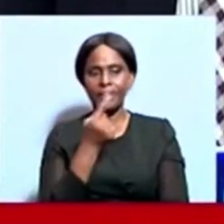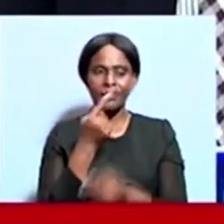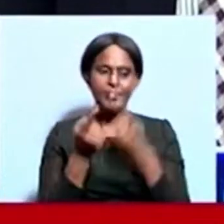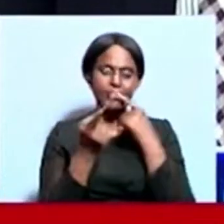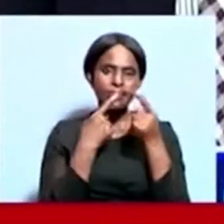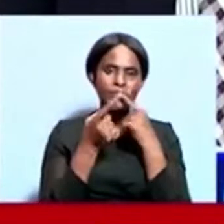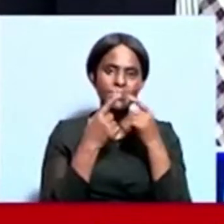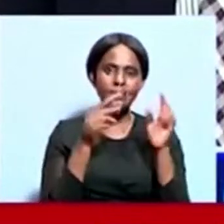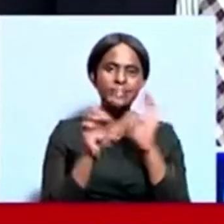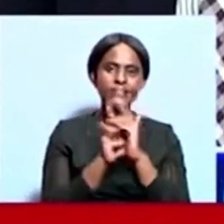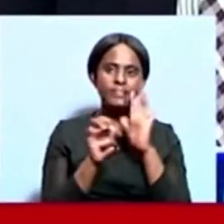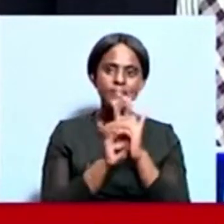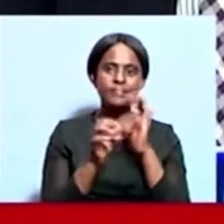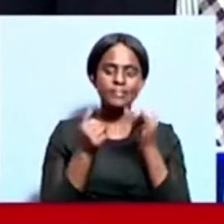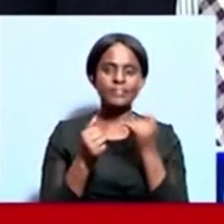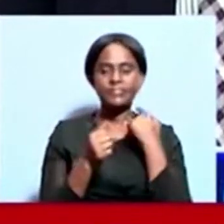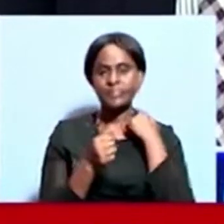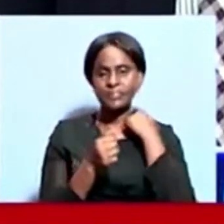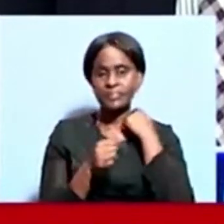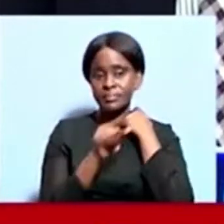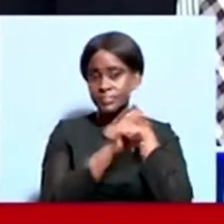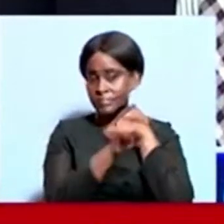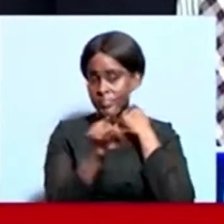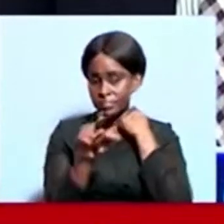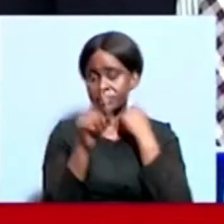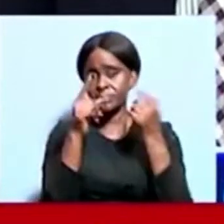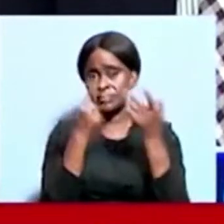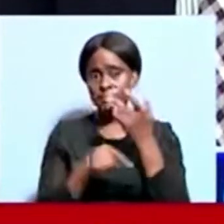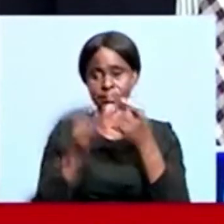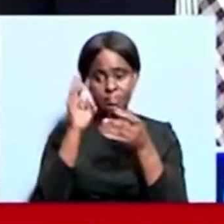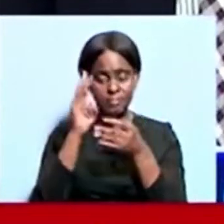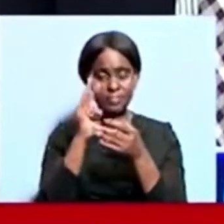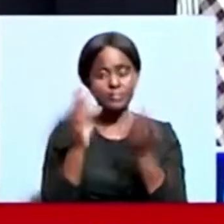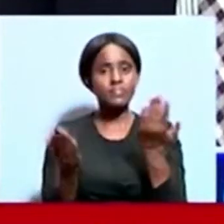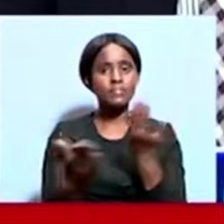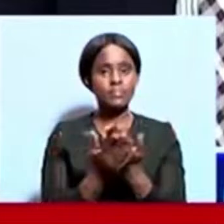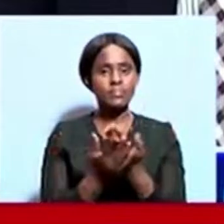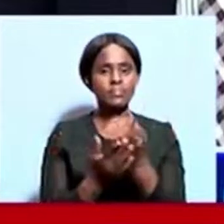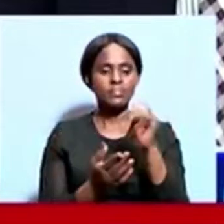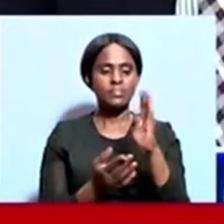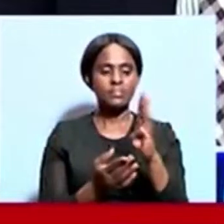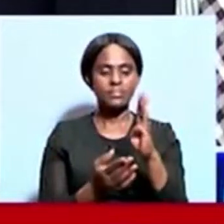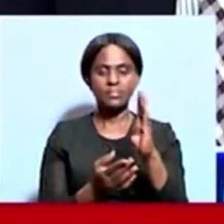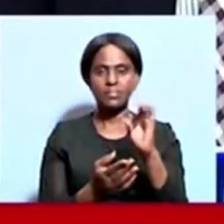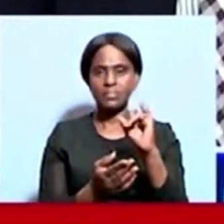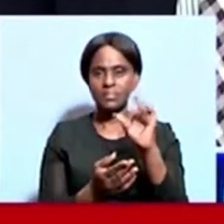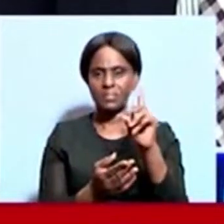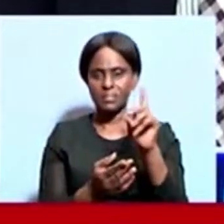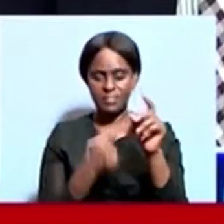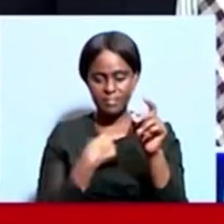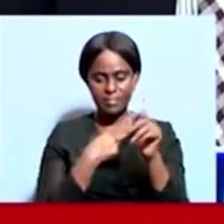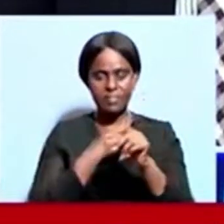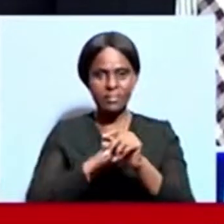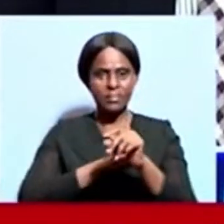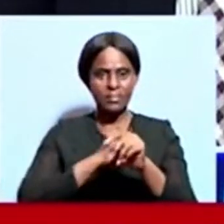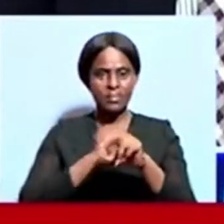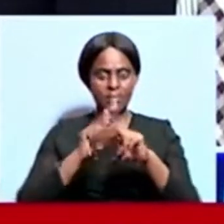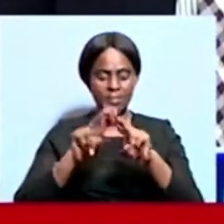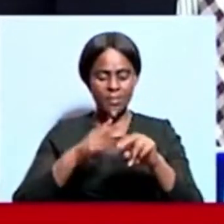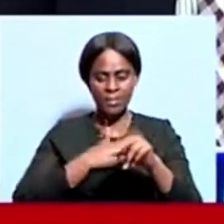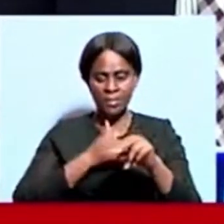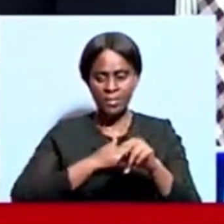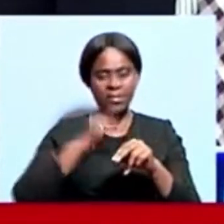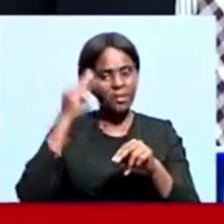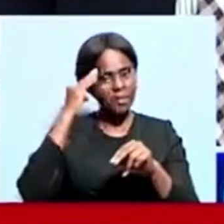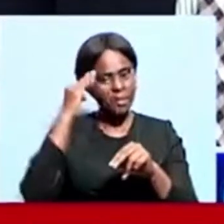instance, that these are what to bind. I may yet apologize, Chair, because I'm sure the member